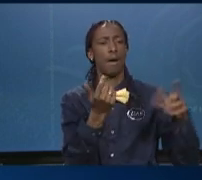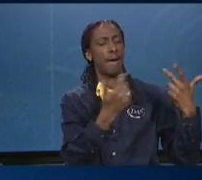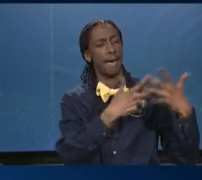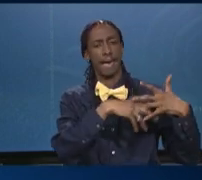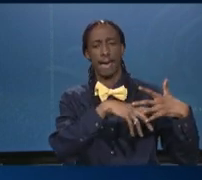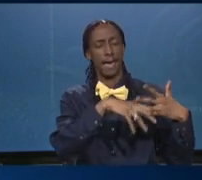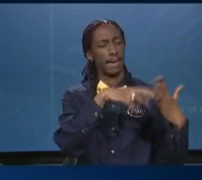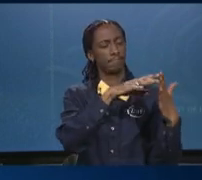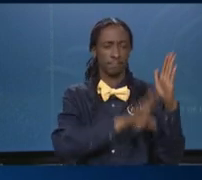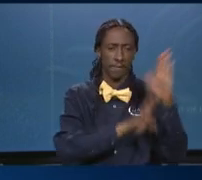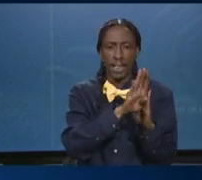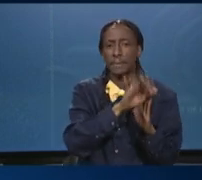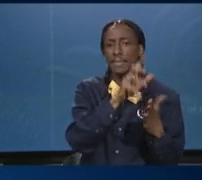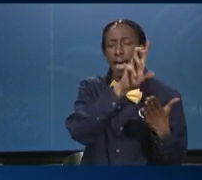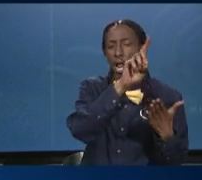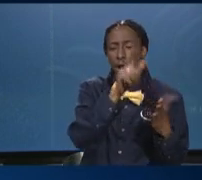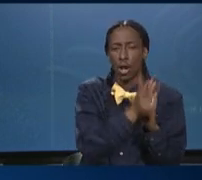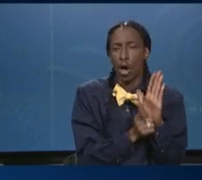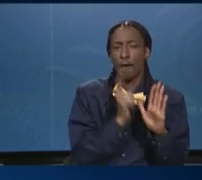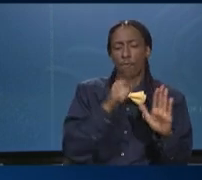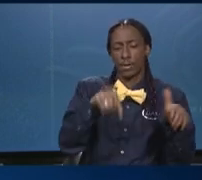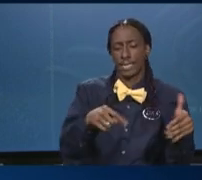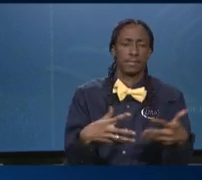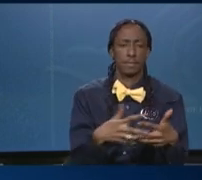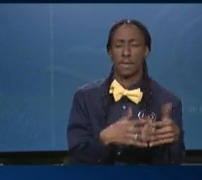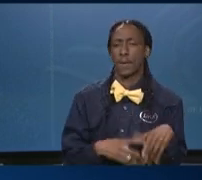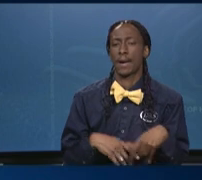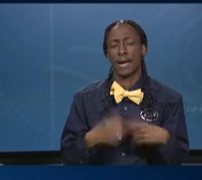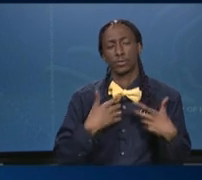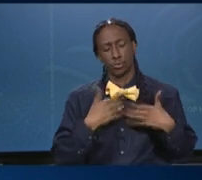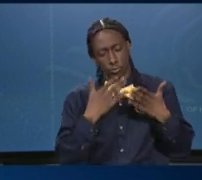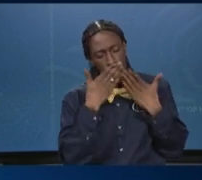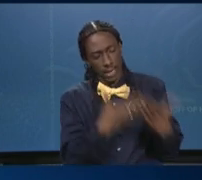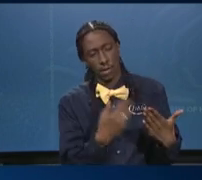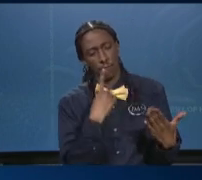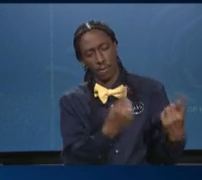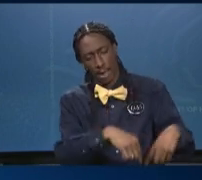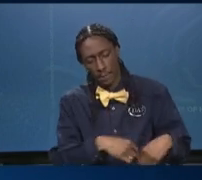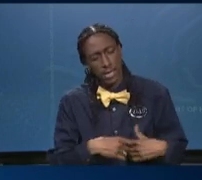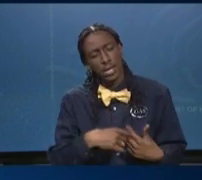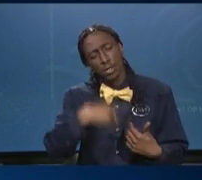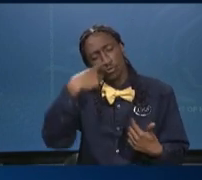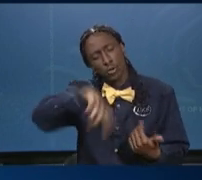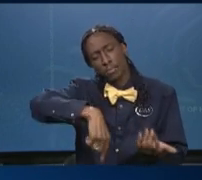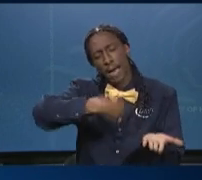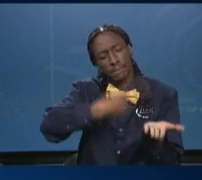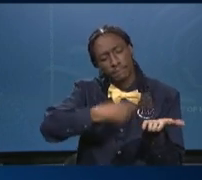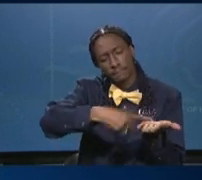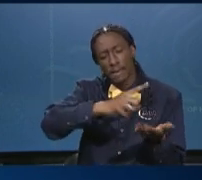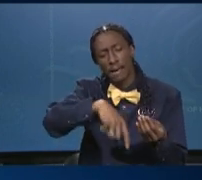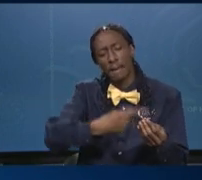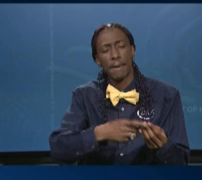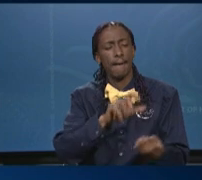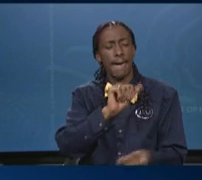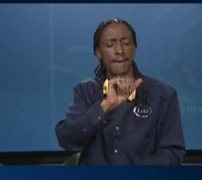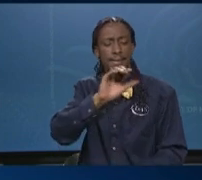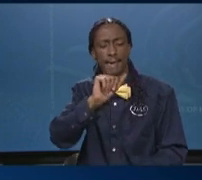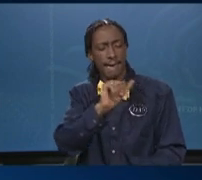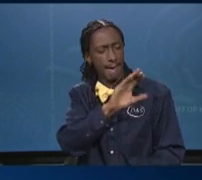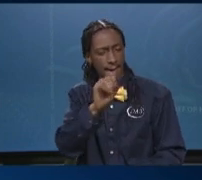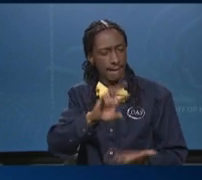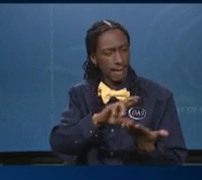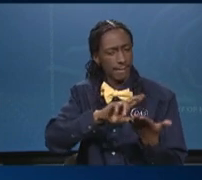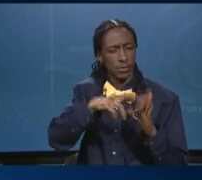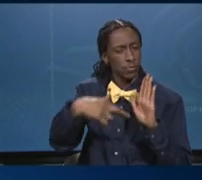for this country. And so it's really a privilege to be here with you, Allison. Can you talk a little bit about the ACA and its role in